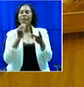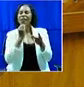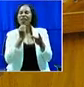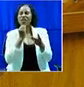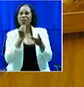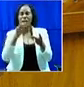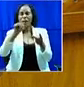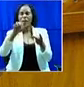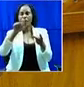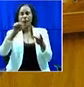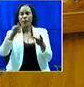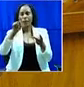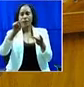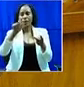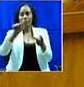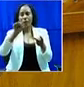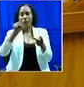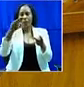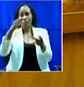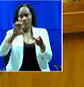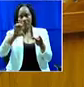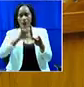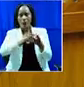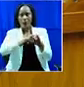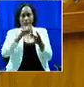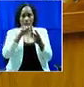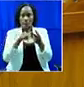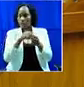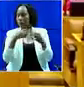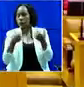our work in reaching to this point.